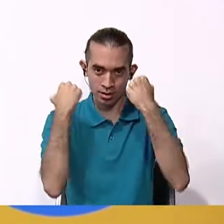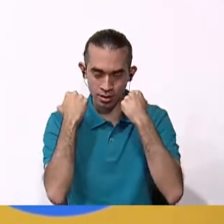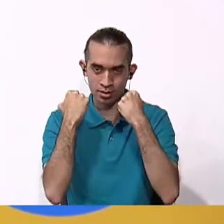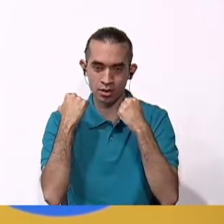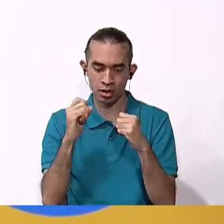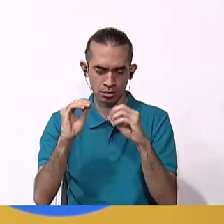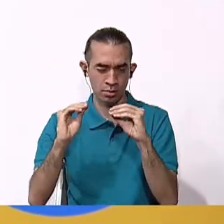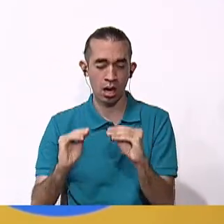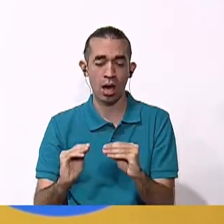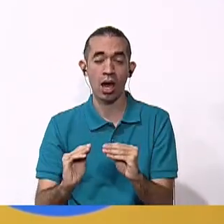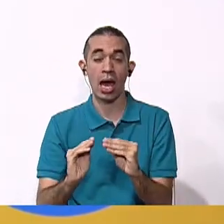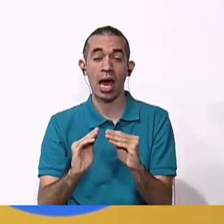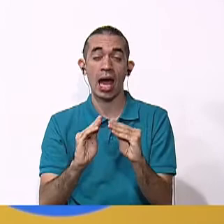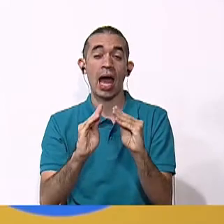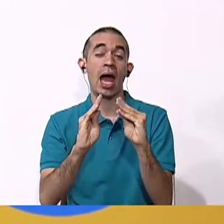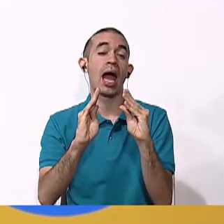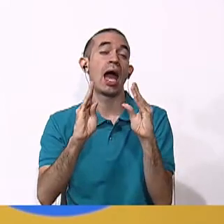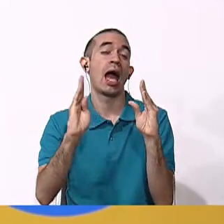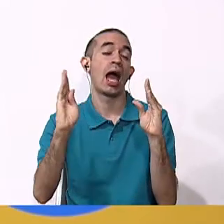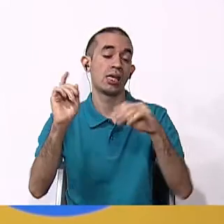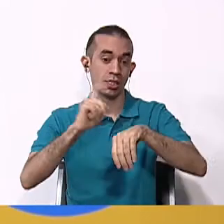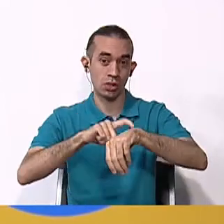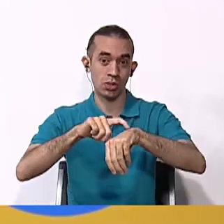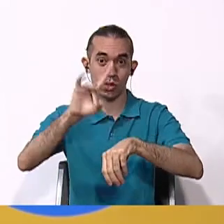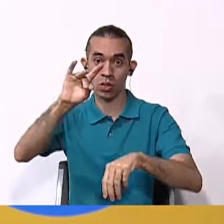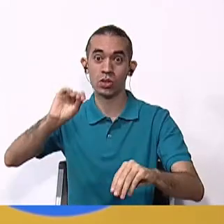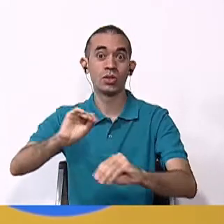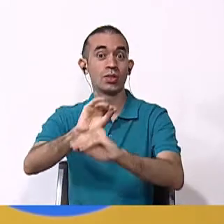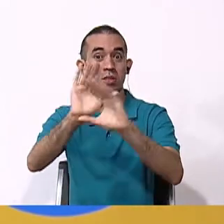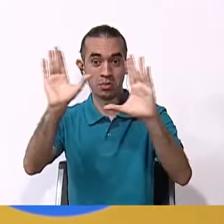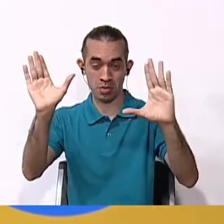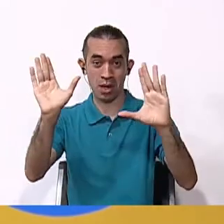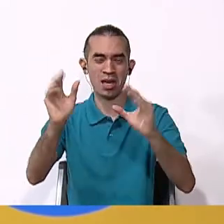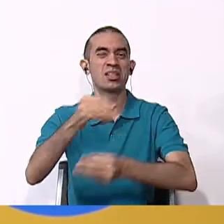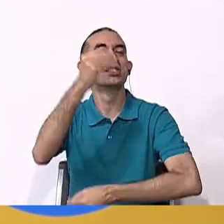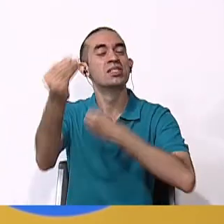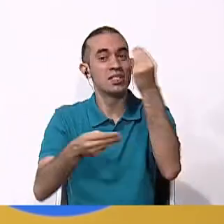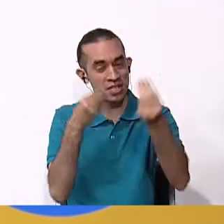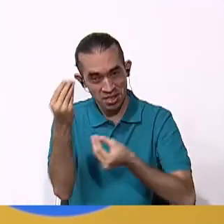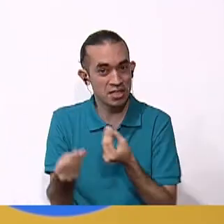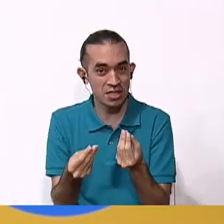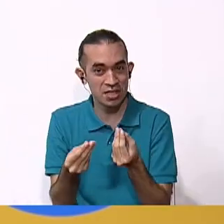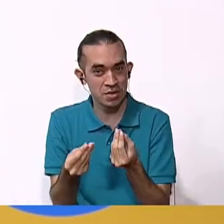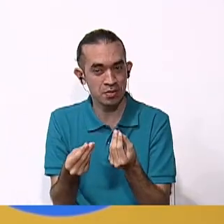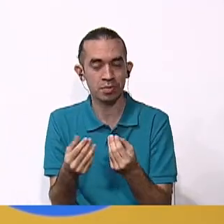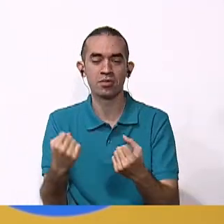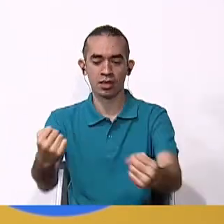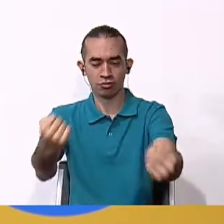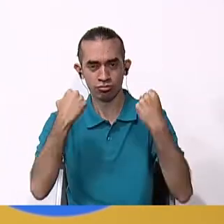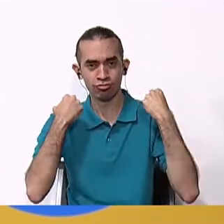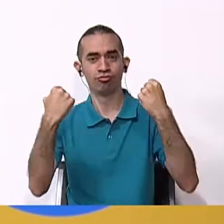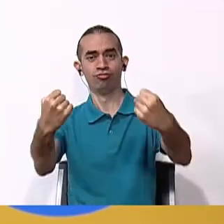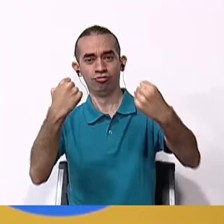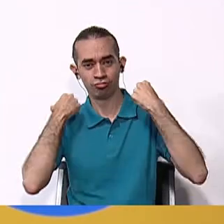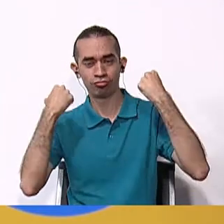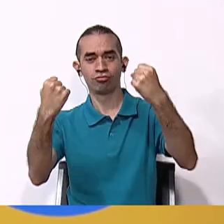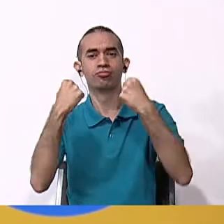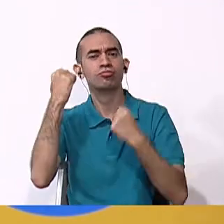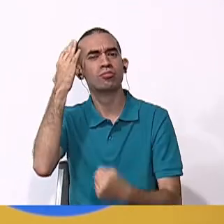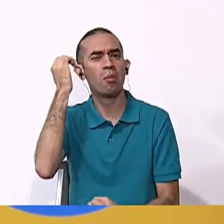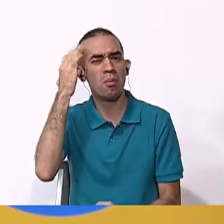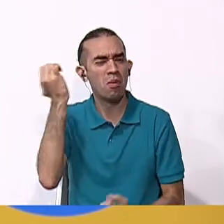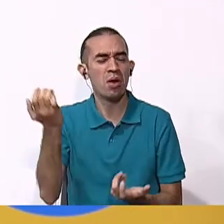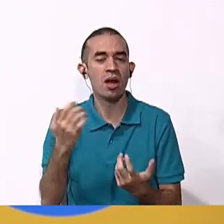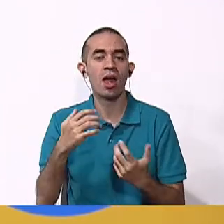in the morning. It's 8 o'clock, and we are going to do exercises, because